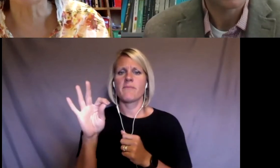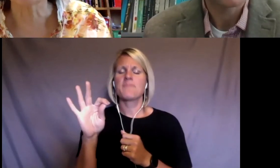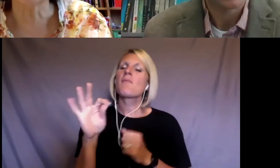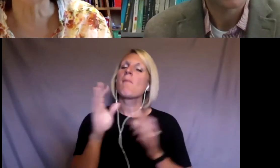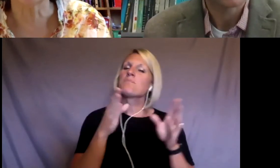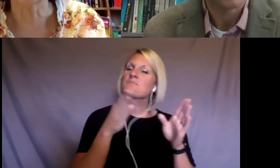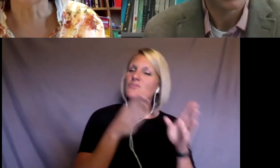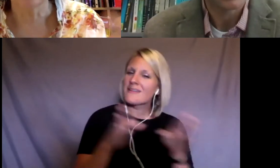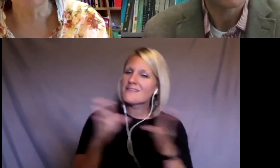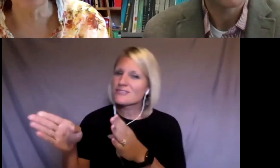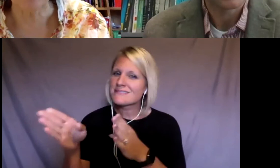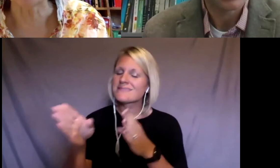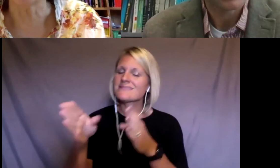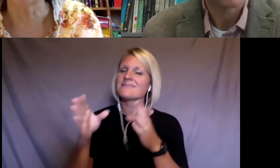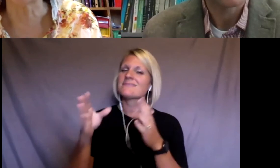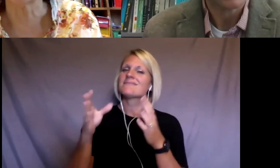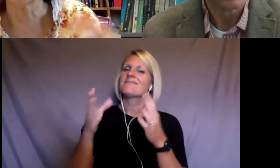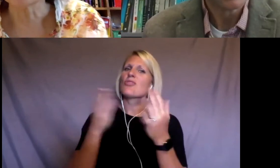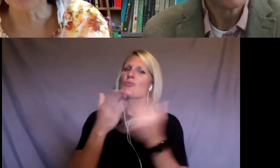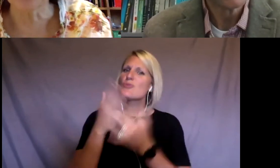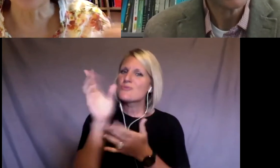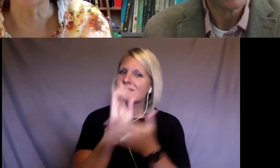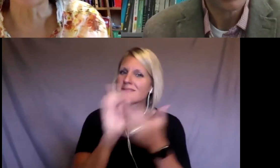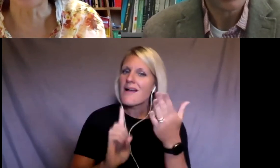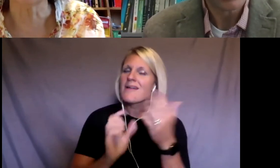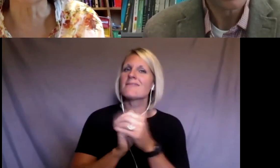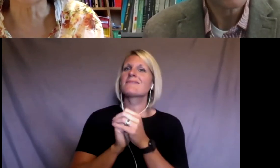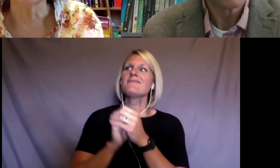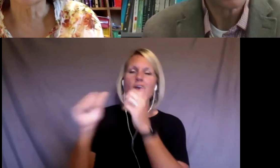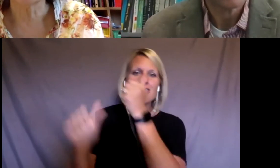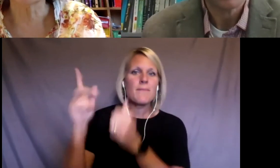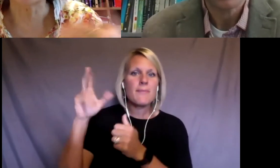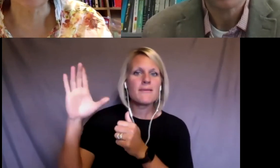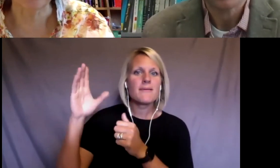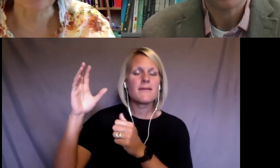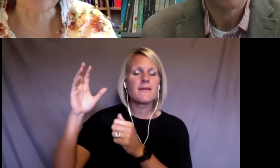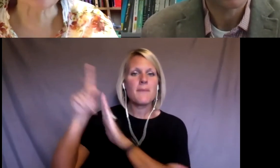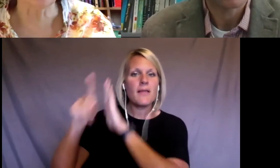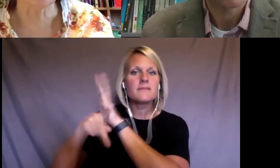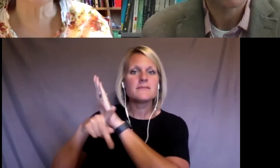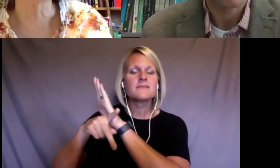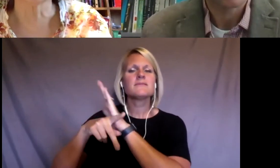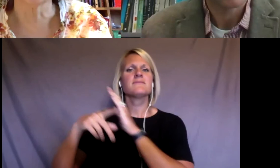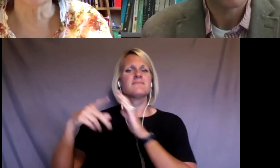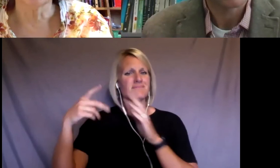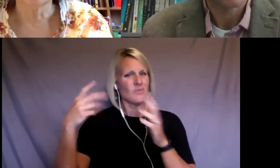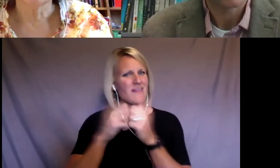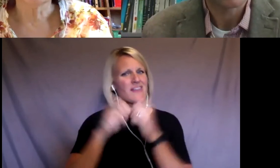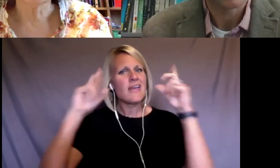strategies through design, through public policy, through education that can serve